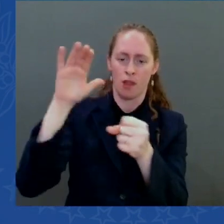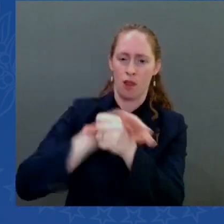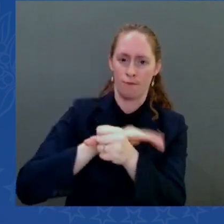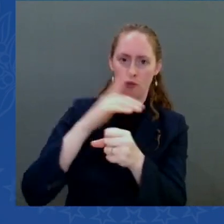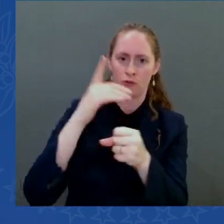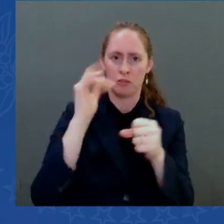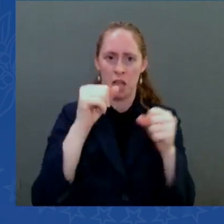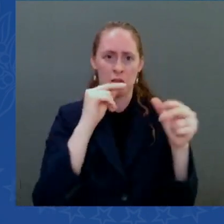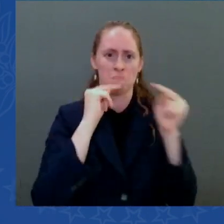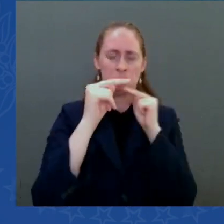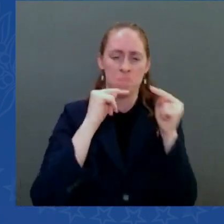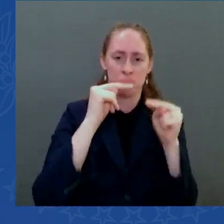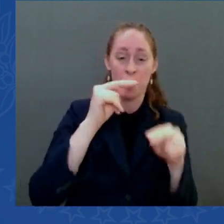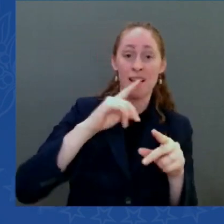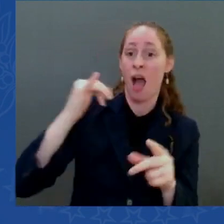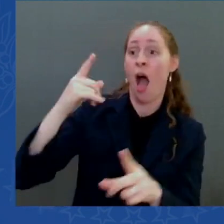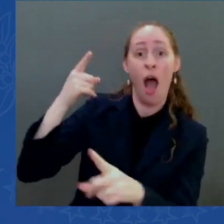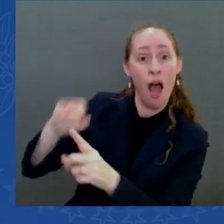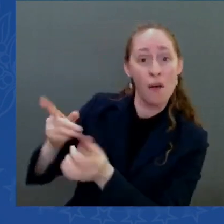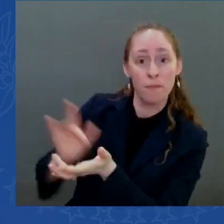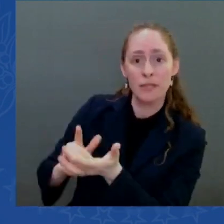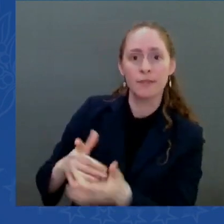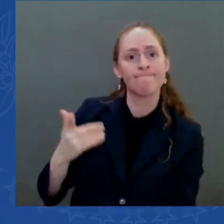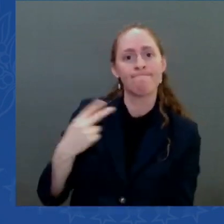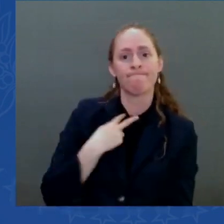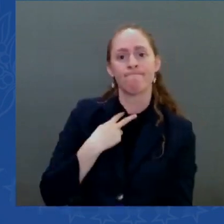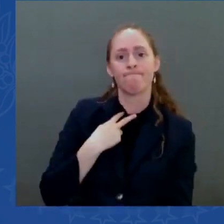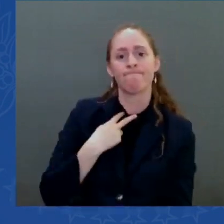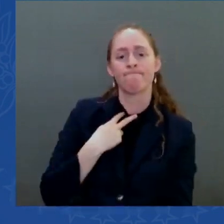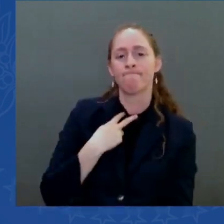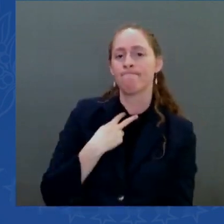insisted a long time ago that the